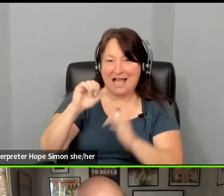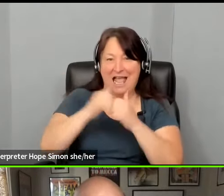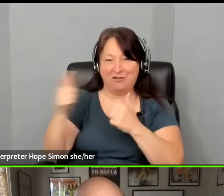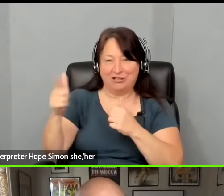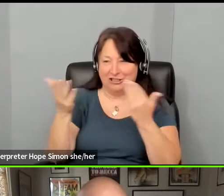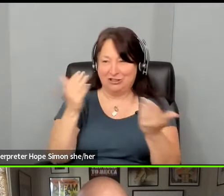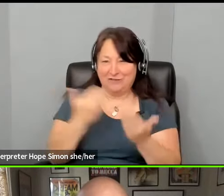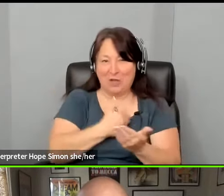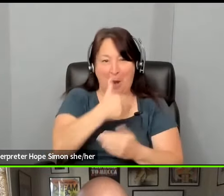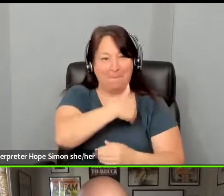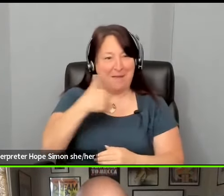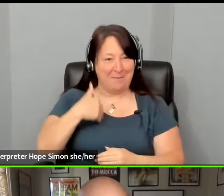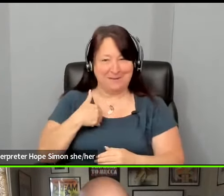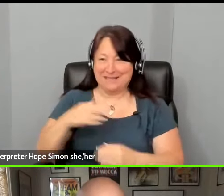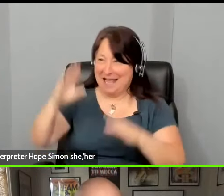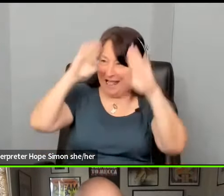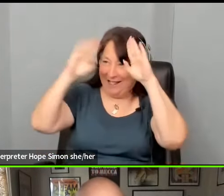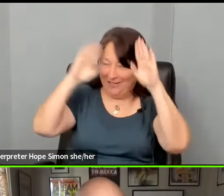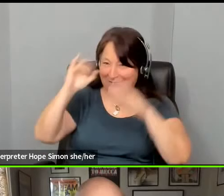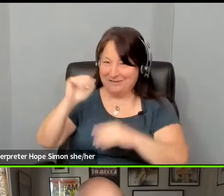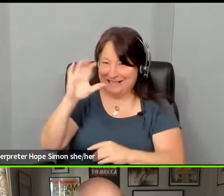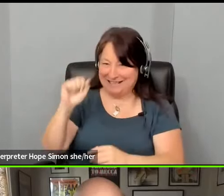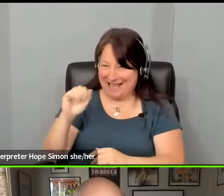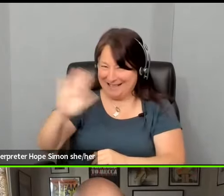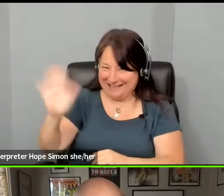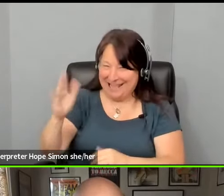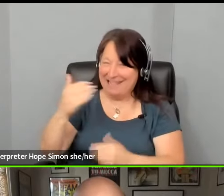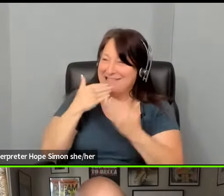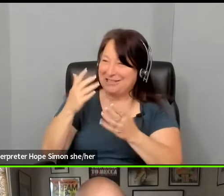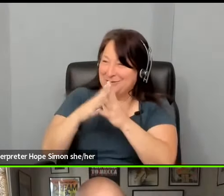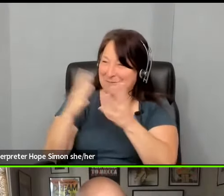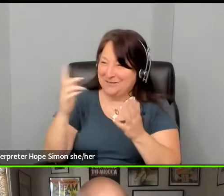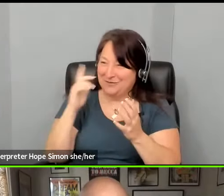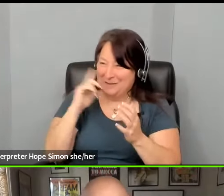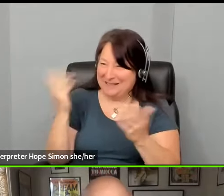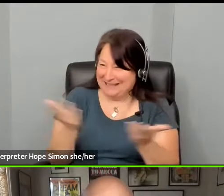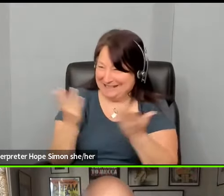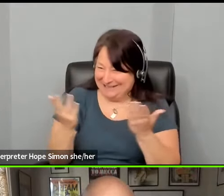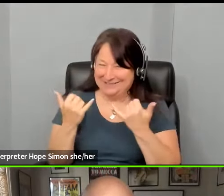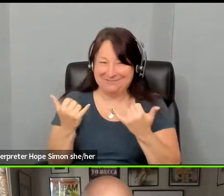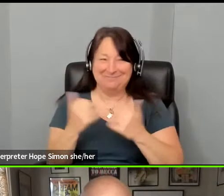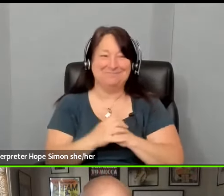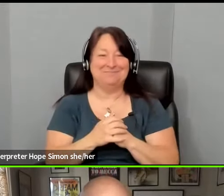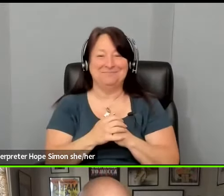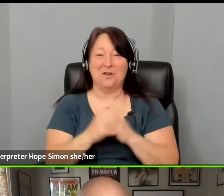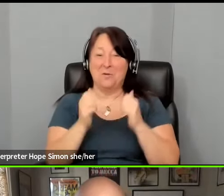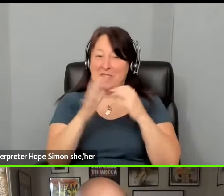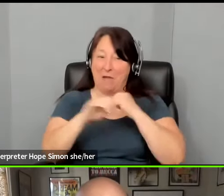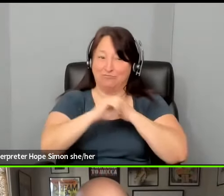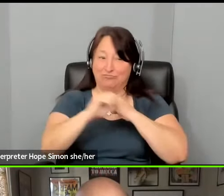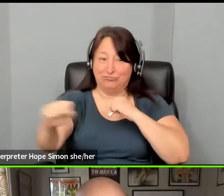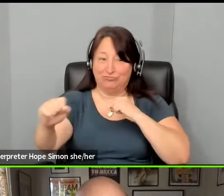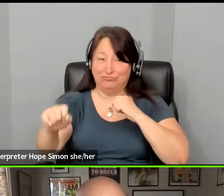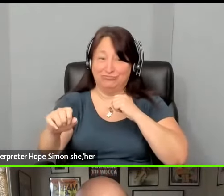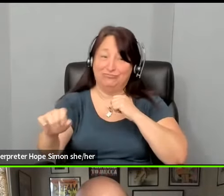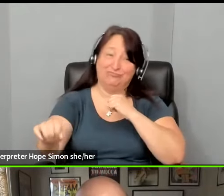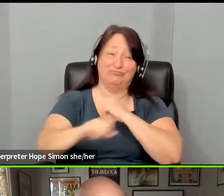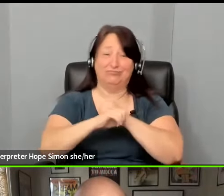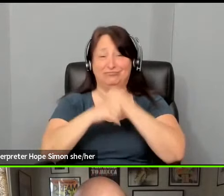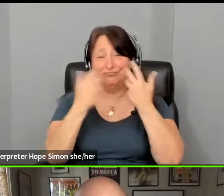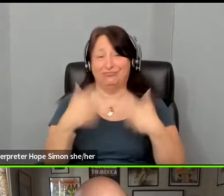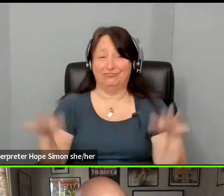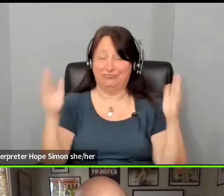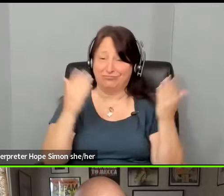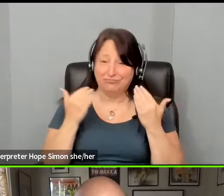membership. Hello, Jessica, and thank you so much for being here. Without further ado, I'll let you get on